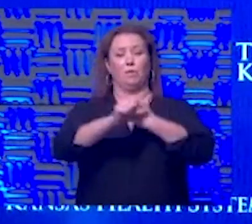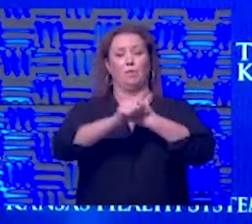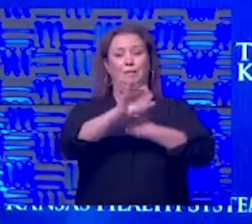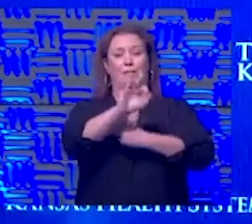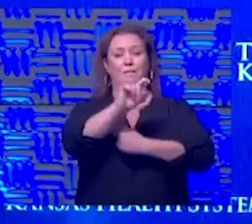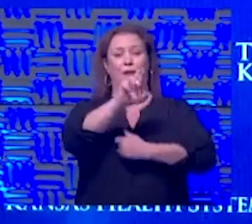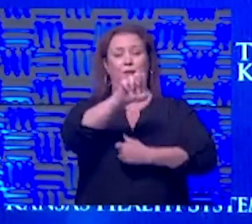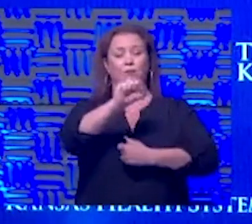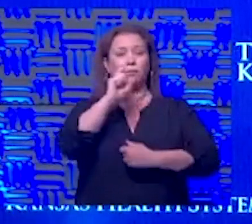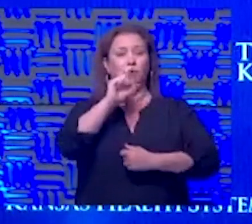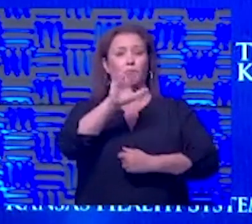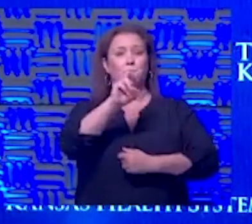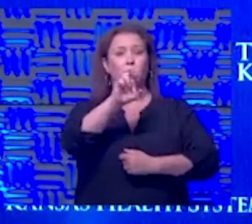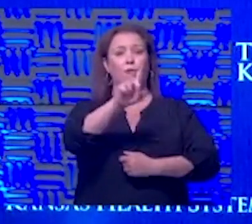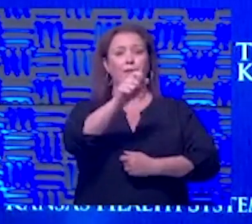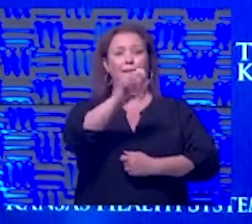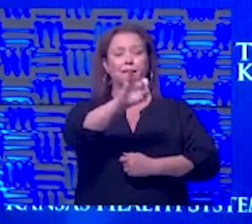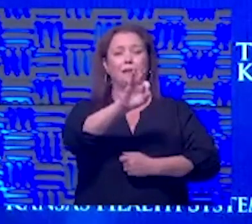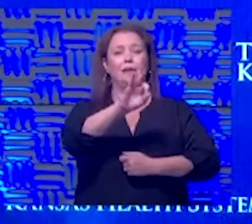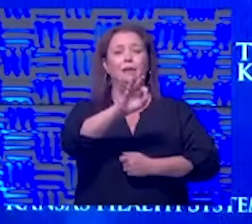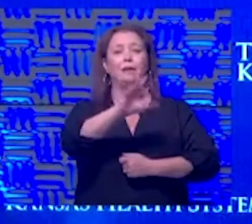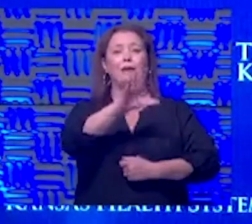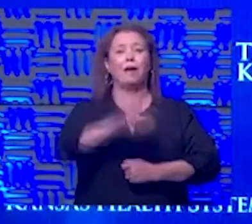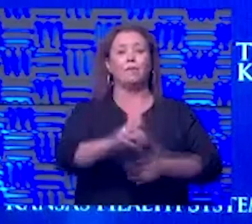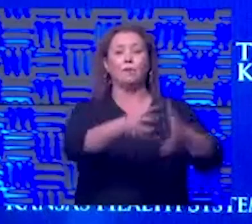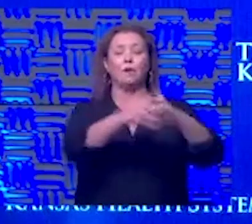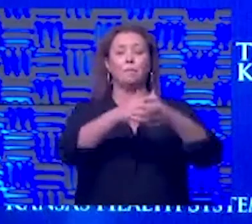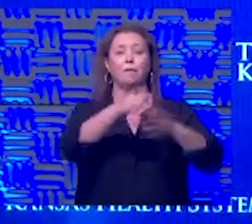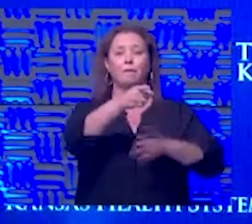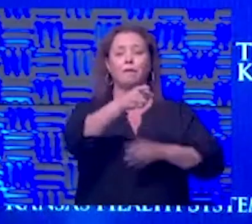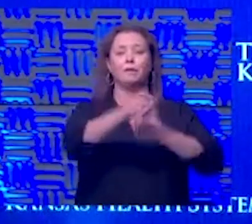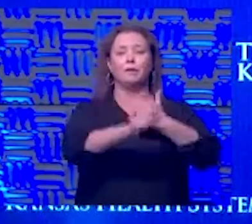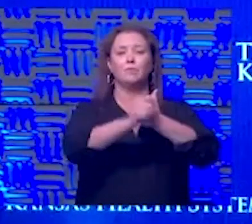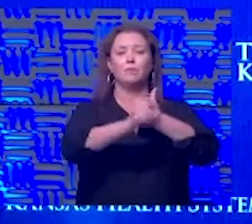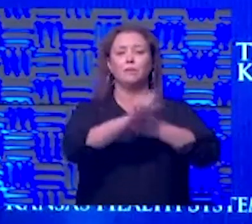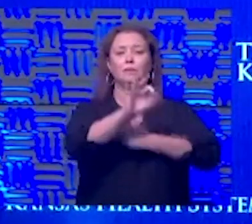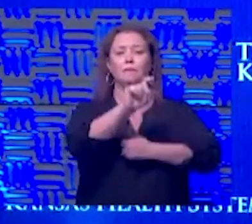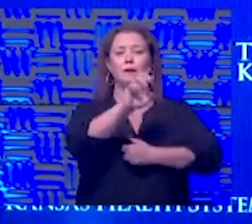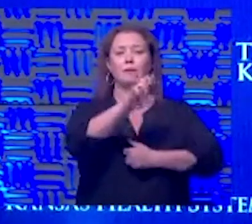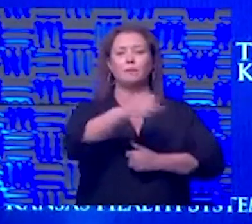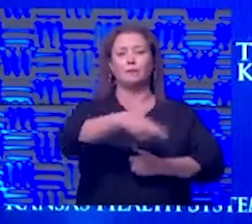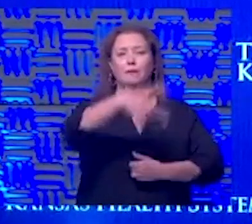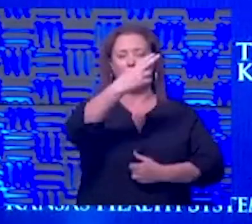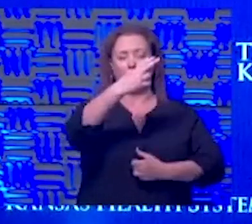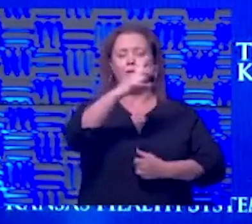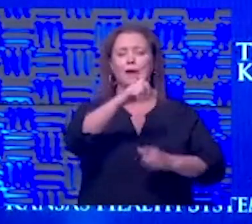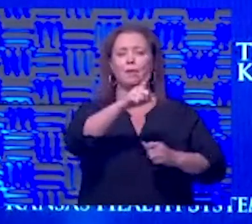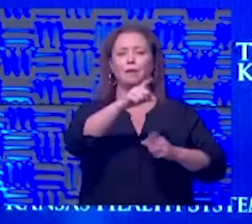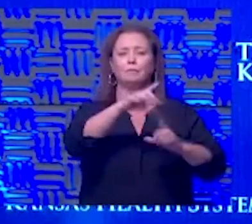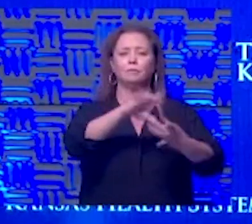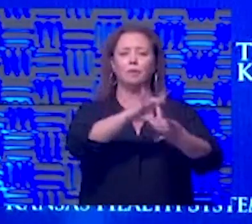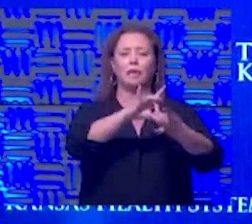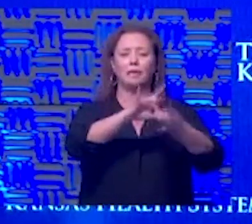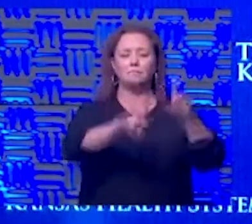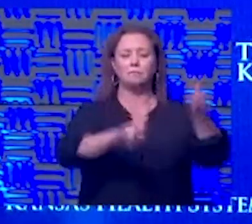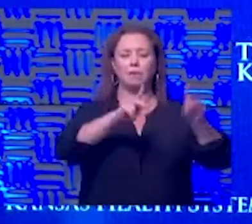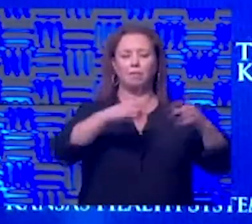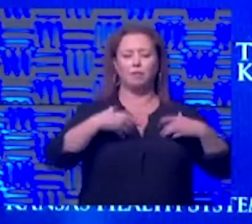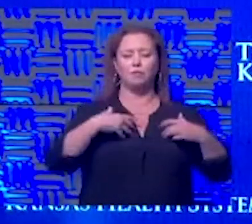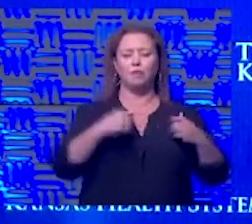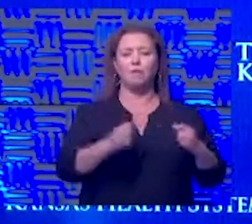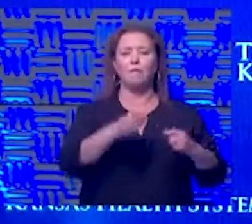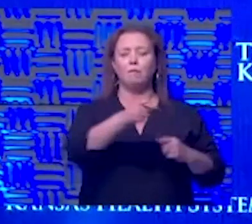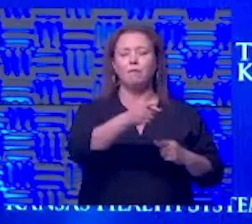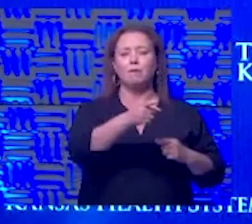clear that being African American is a major risk factor. And I think that comes back down to population health and just